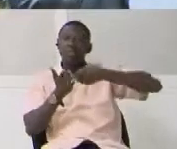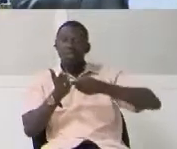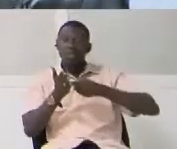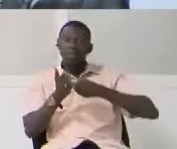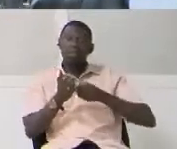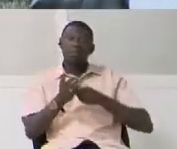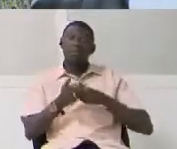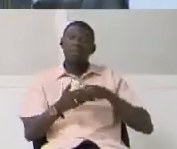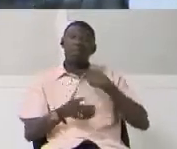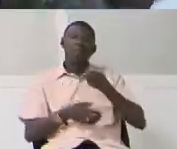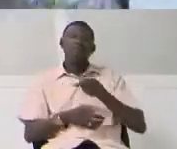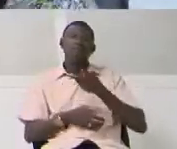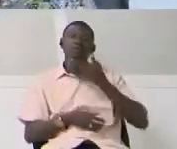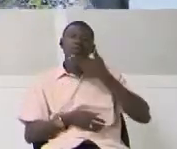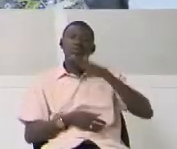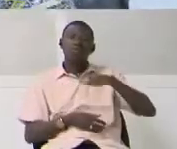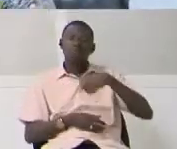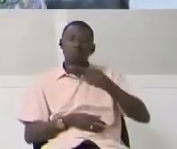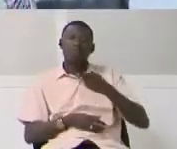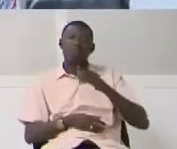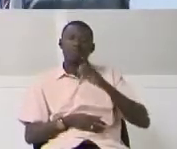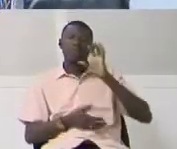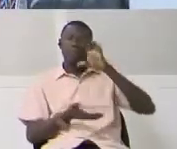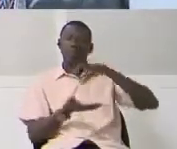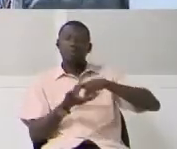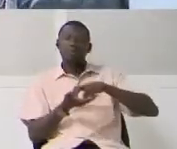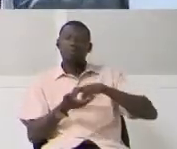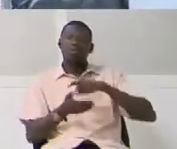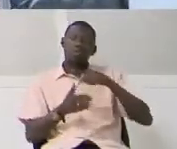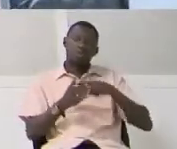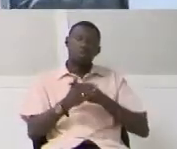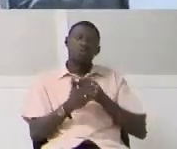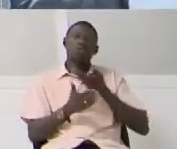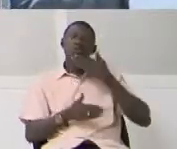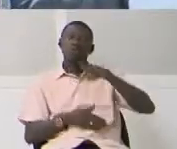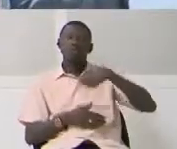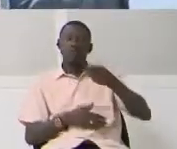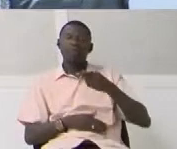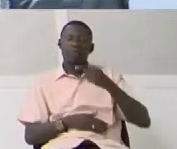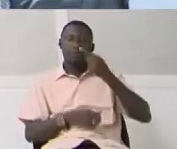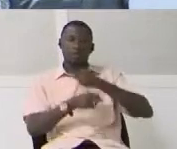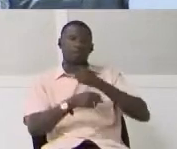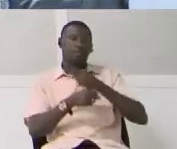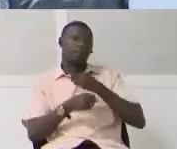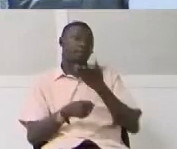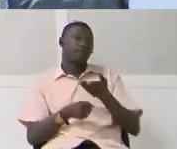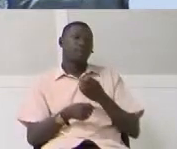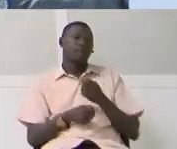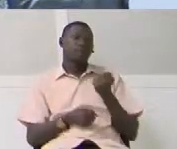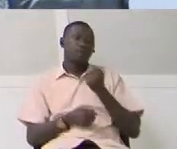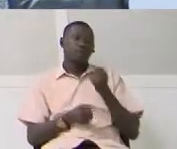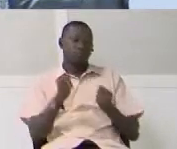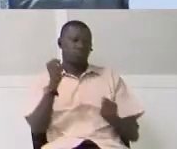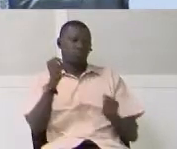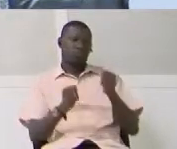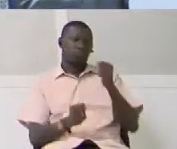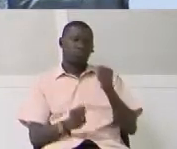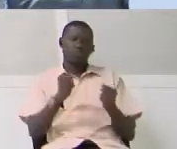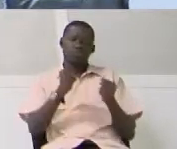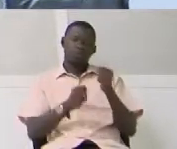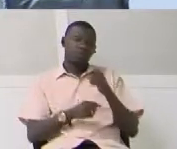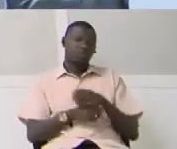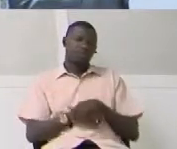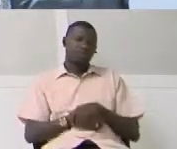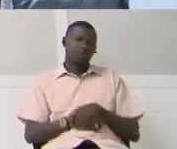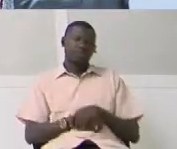youths of Banjul and youths of the Gambia. For the youth of the Gambia, because Tala Suma Mamoto, because I got into